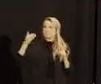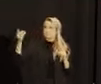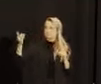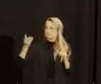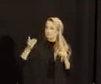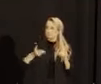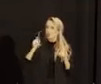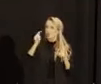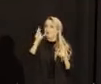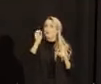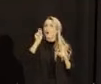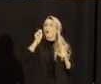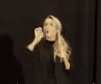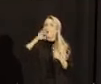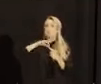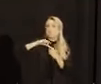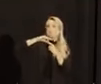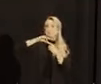to sit on the throne.